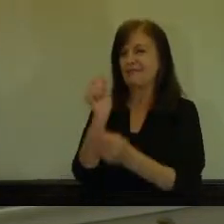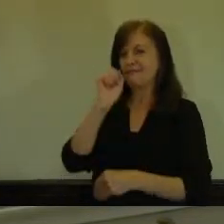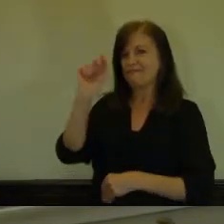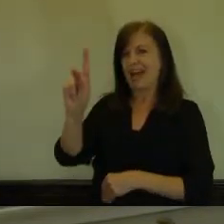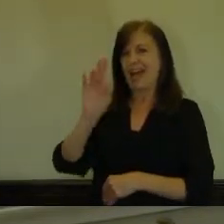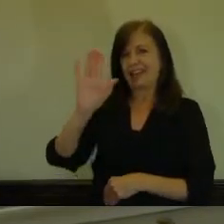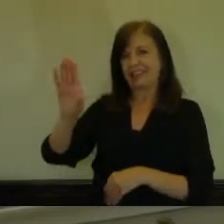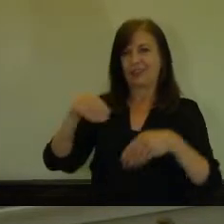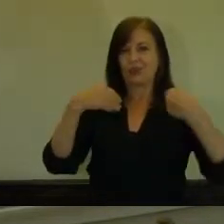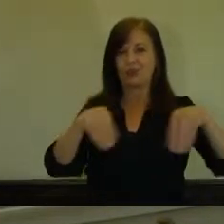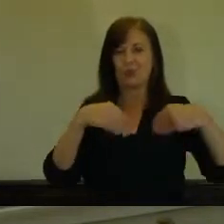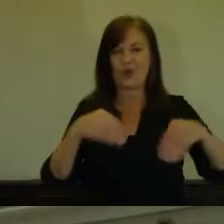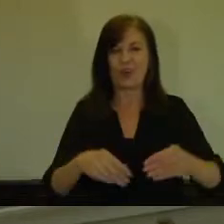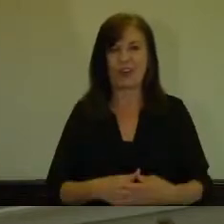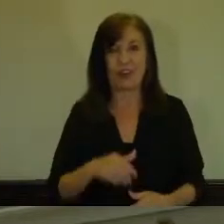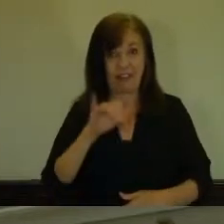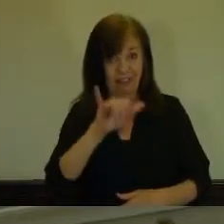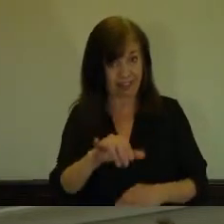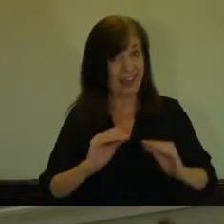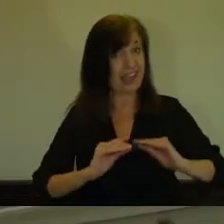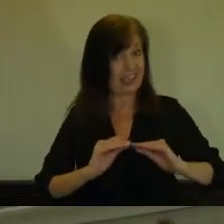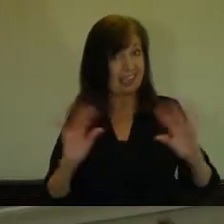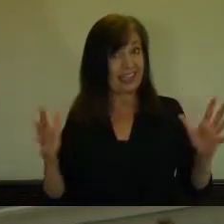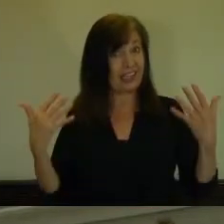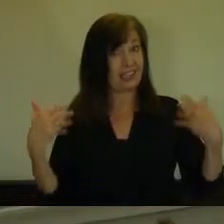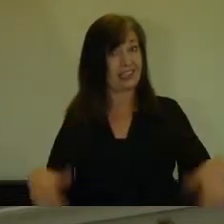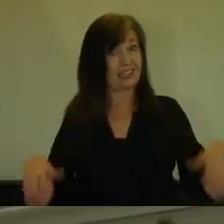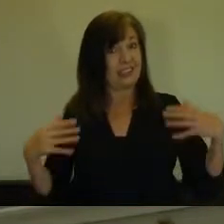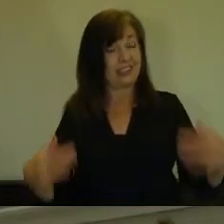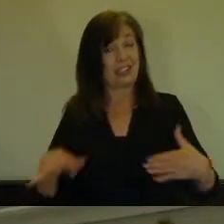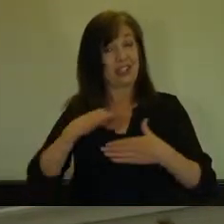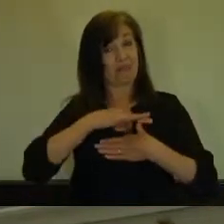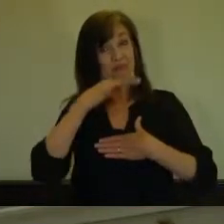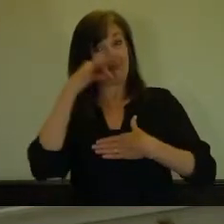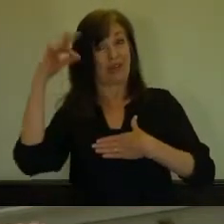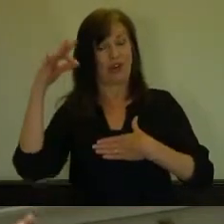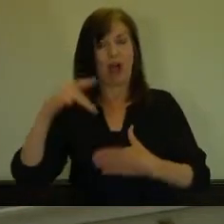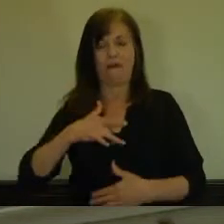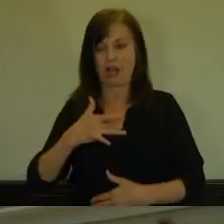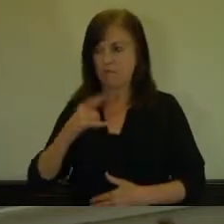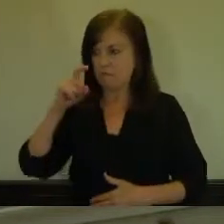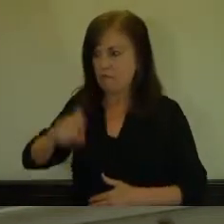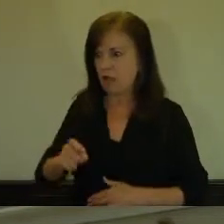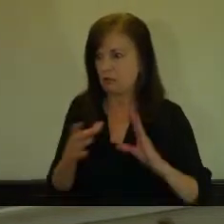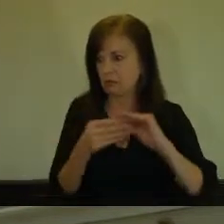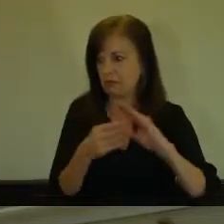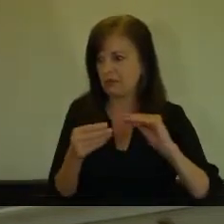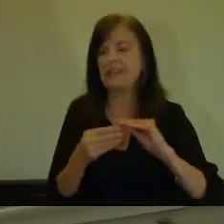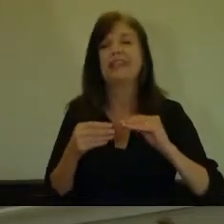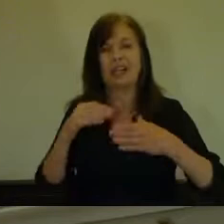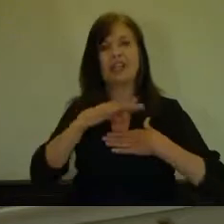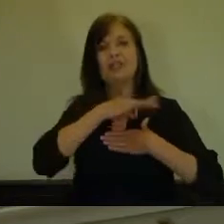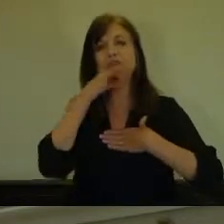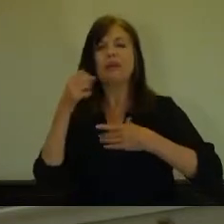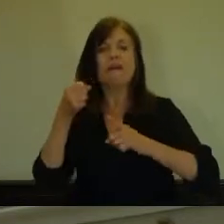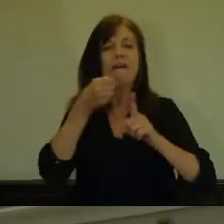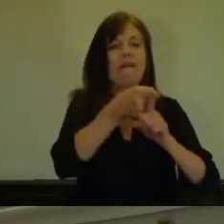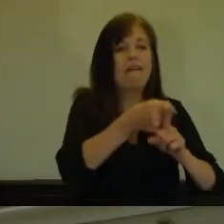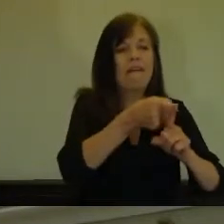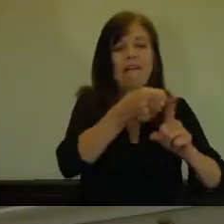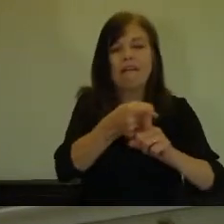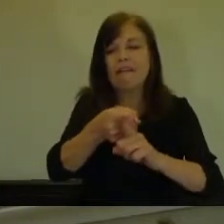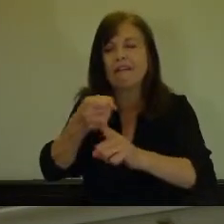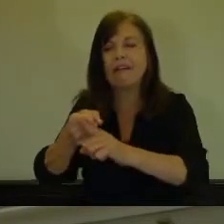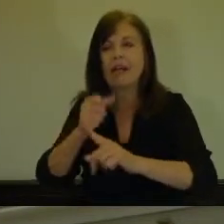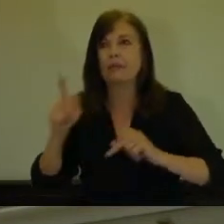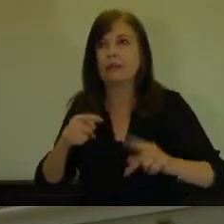store. This was clearly the power of the Spirit moving in the hearts of the people